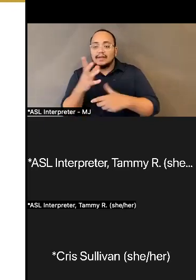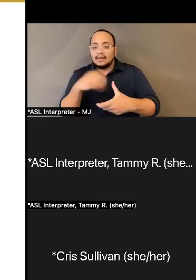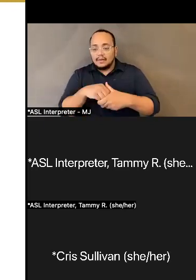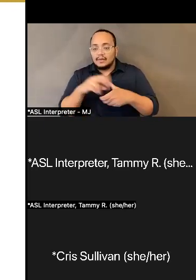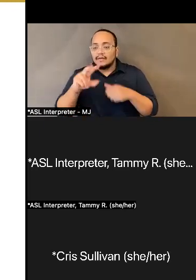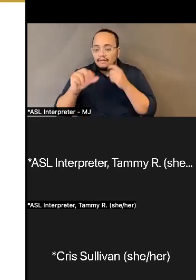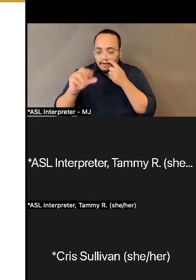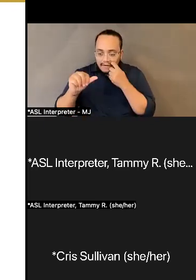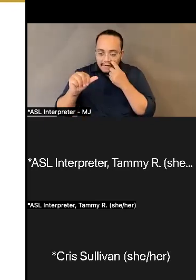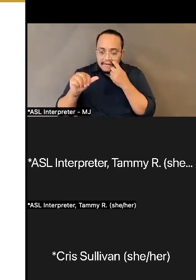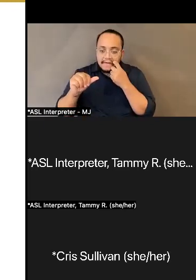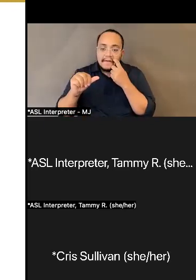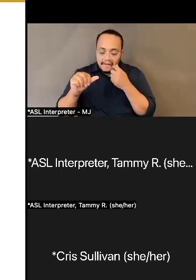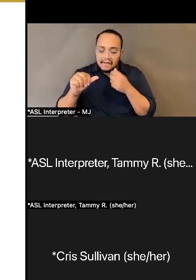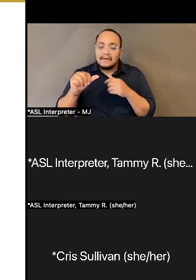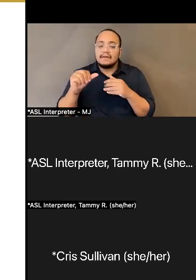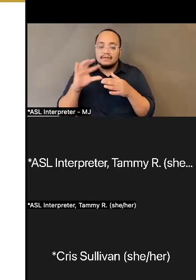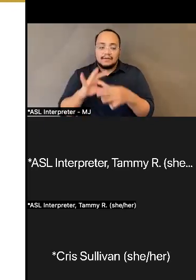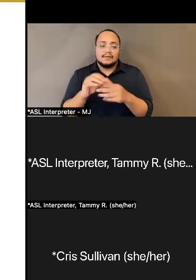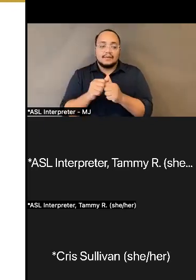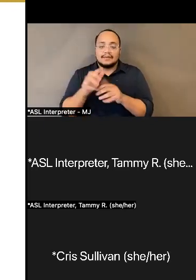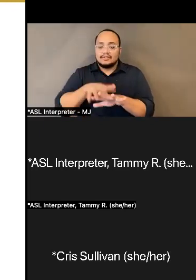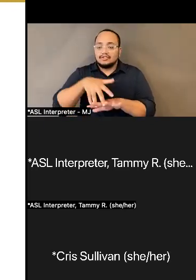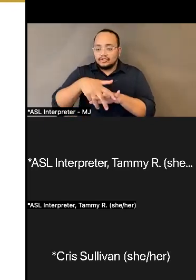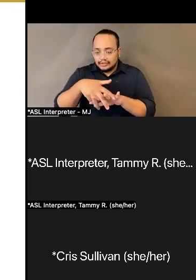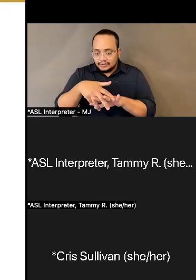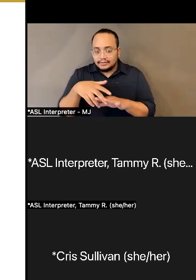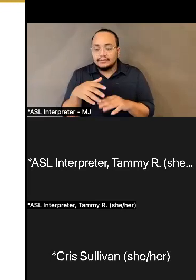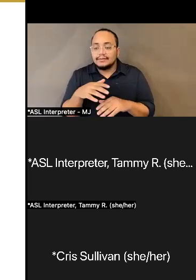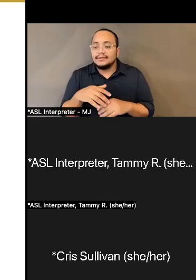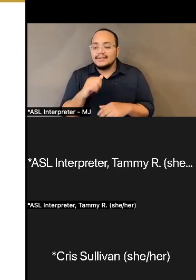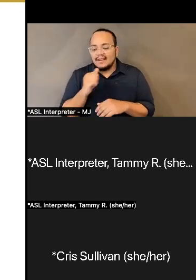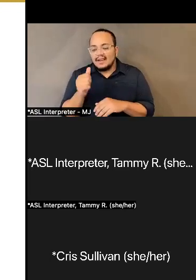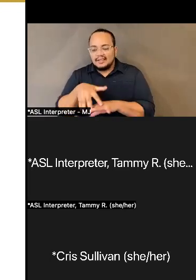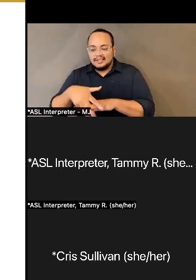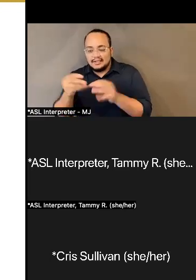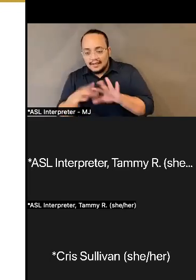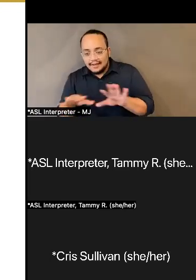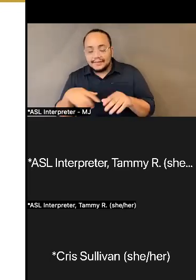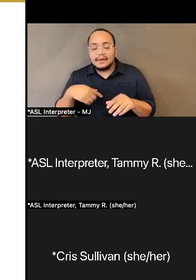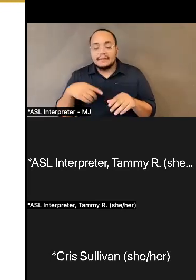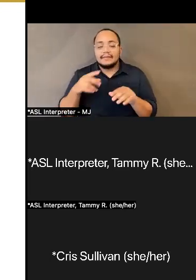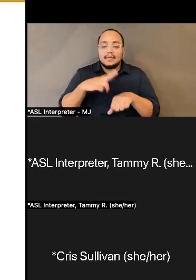Against Women Act. But of course, like, you have to look at the number of implementing tribes there, right?